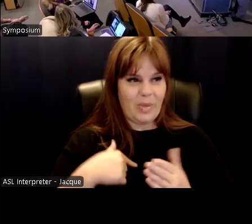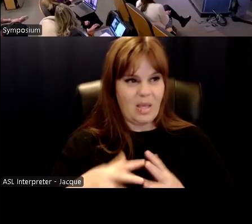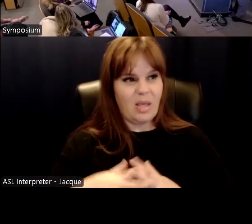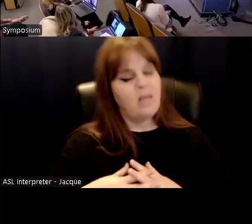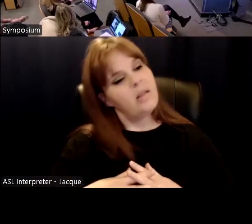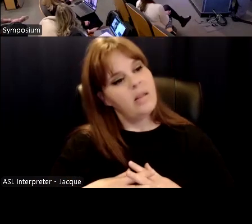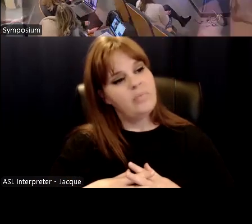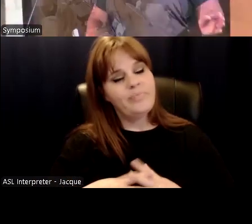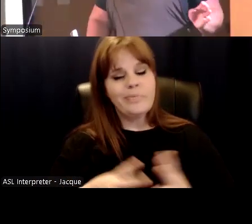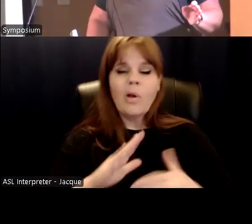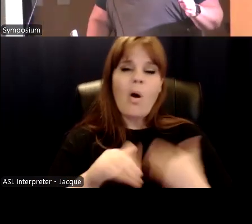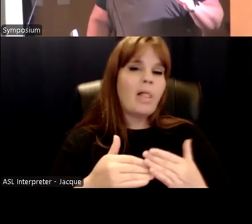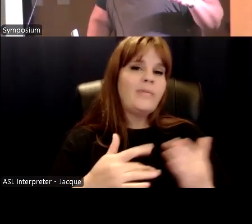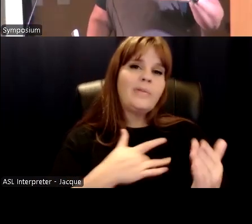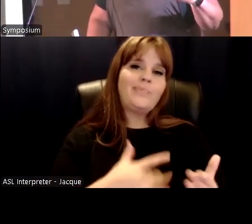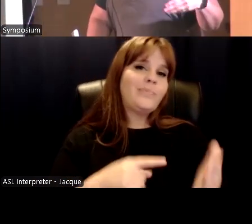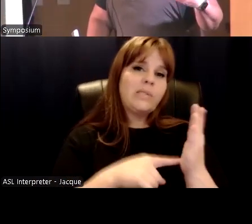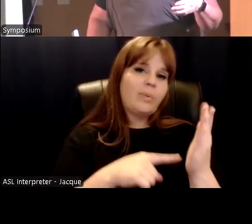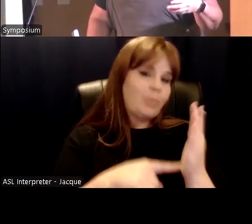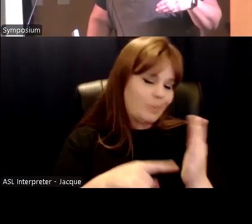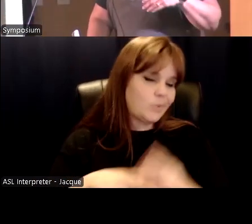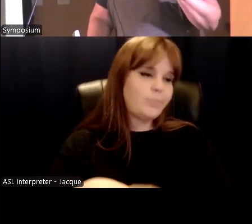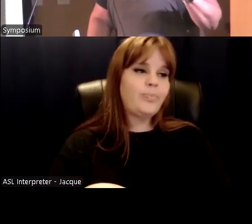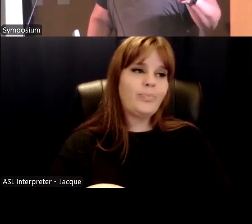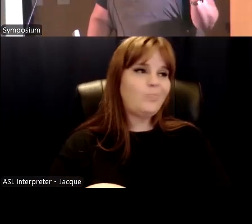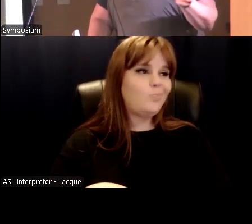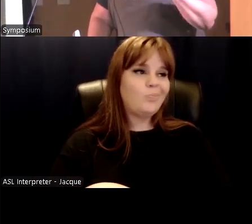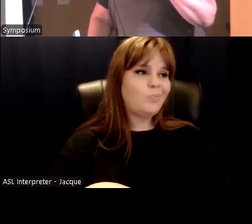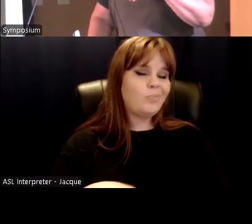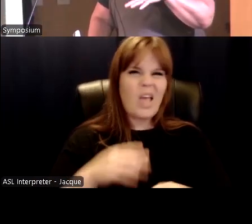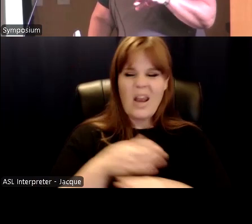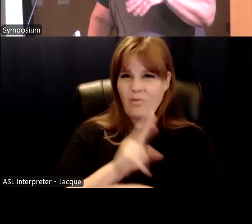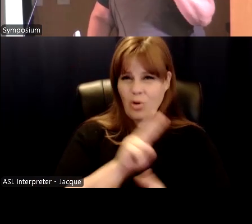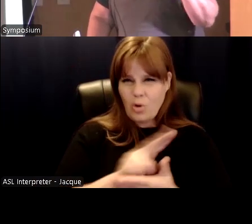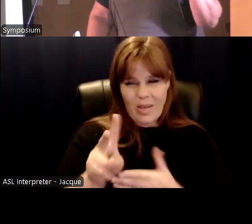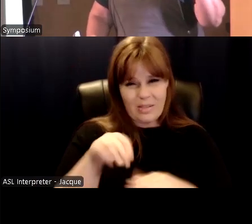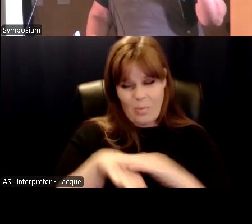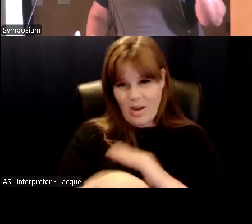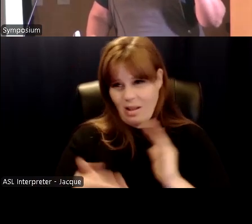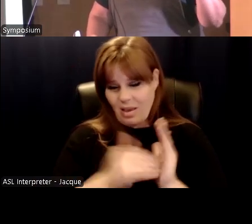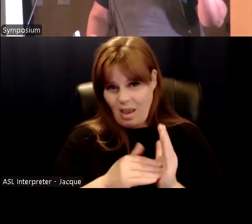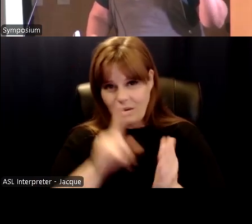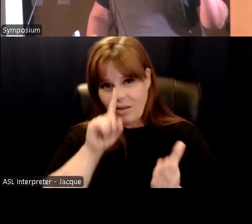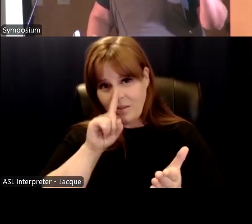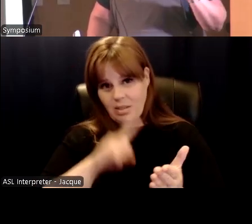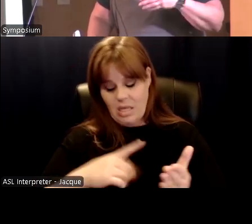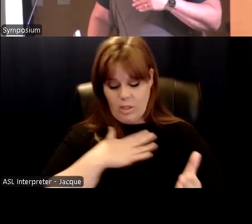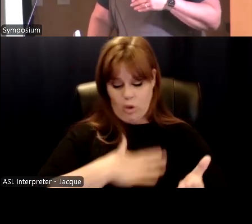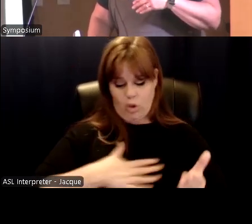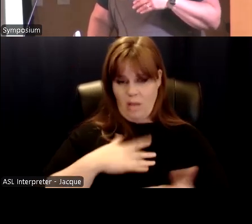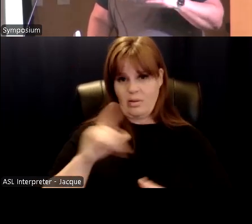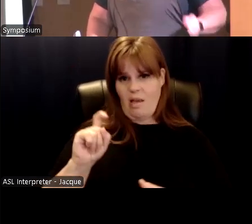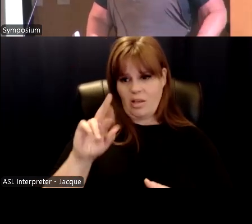had all the usual symptoms and didn't get better. Like after 2 weeks, I went back in, did a chest x-ray, treated